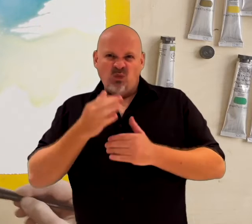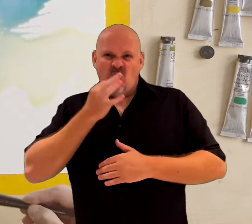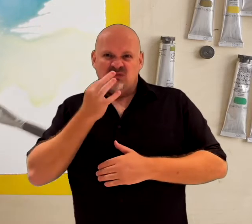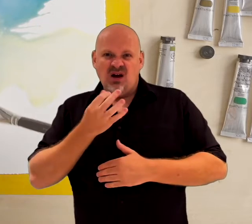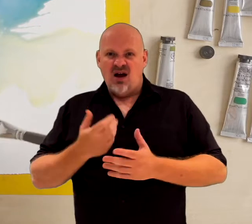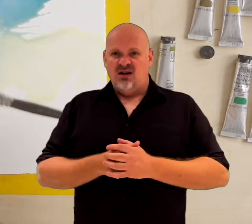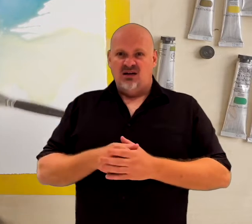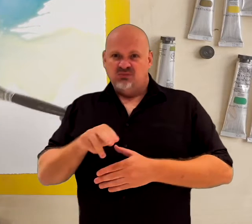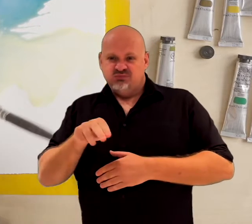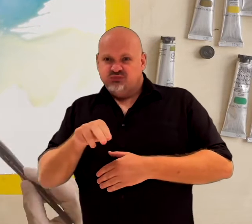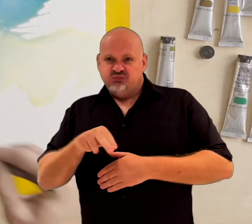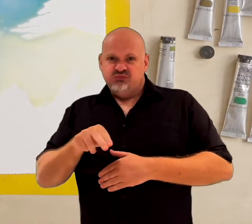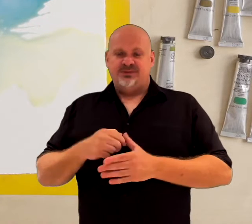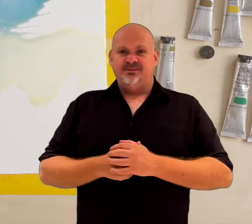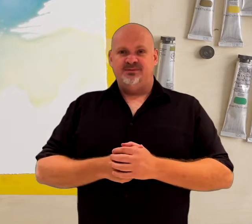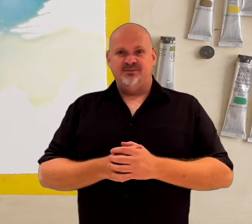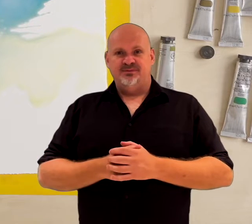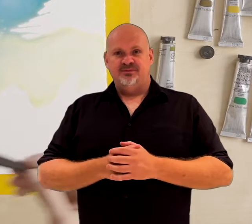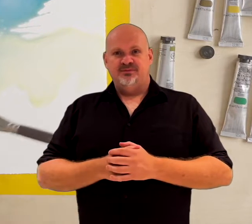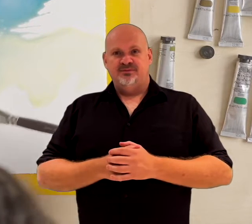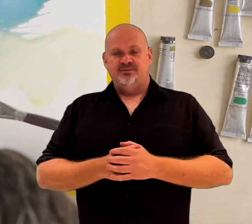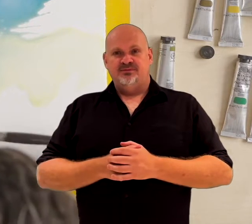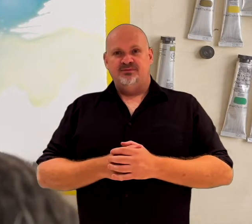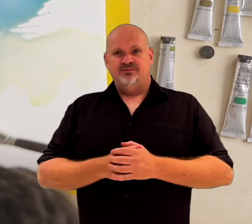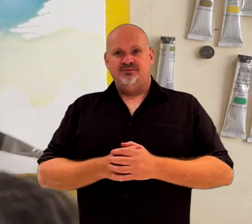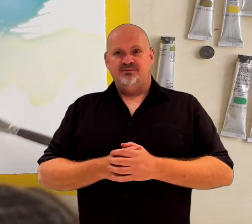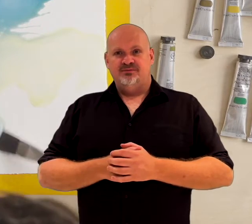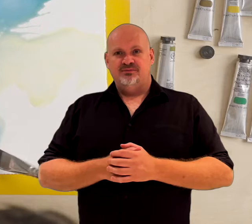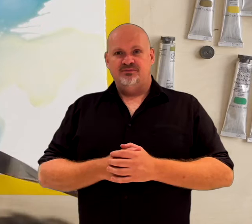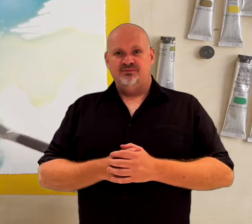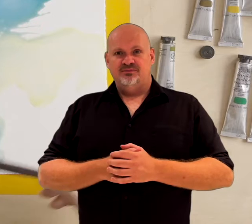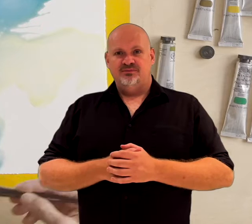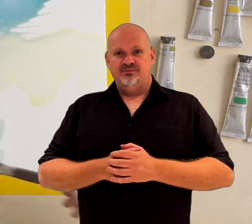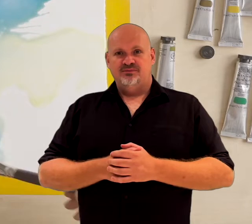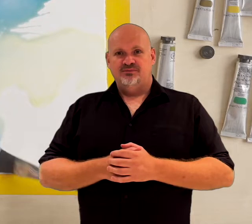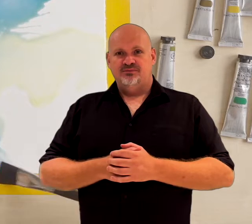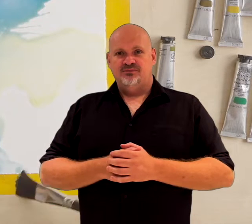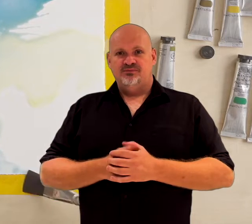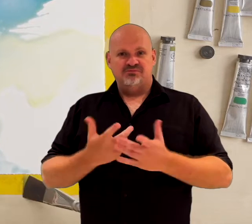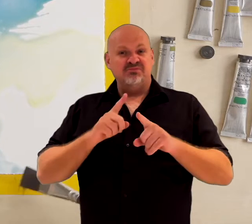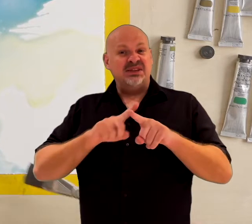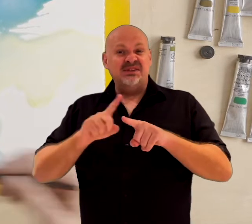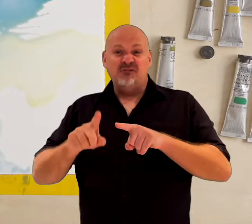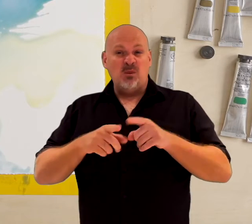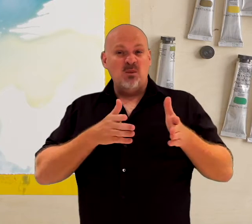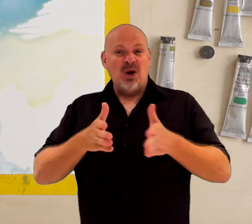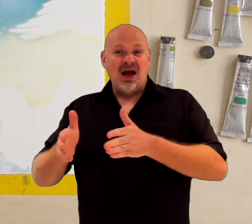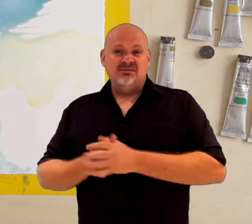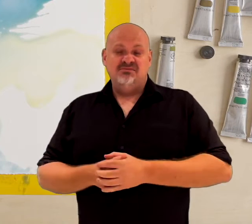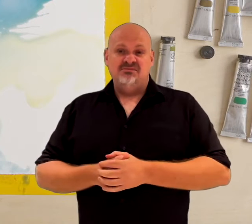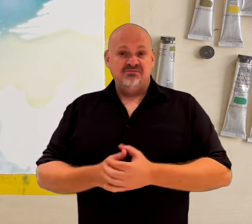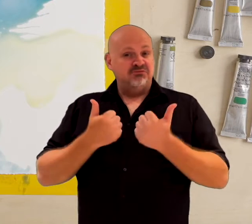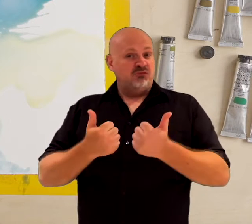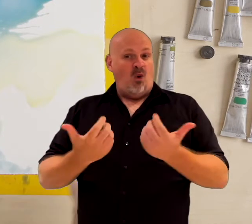Different techniques. Okay? So, just to show